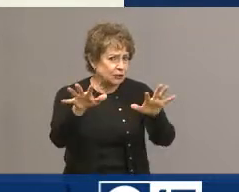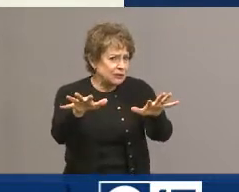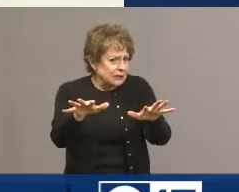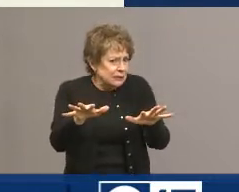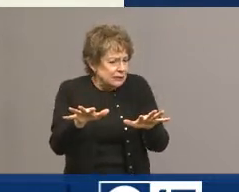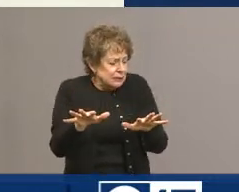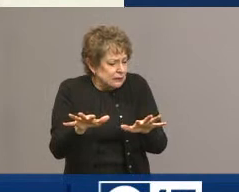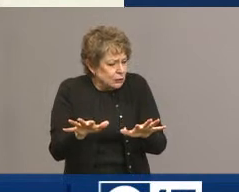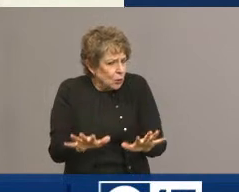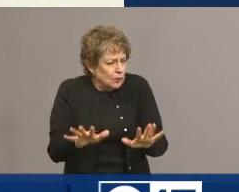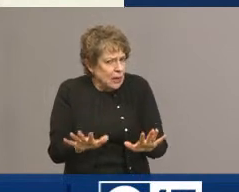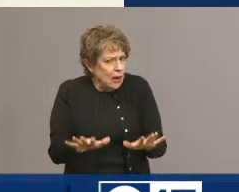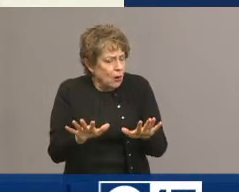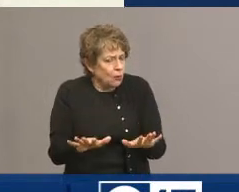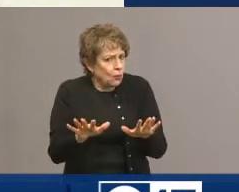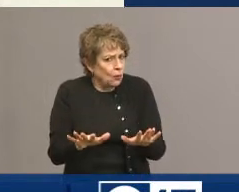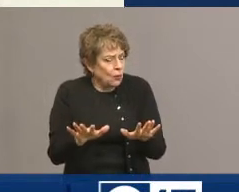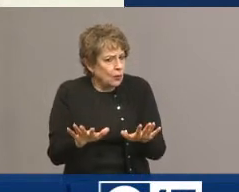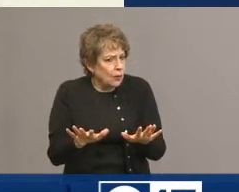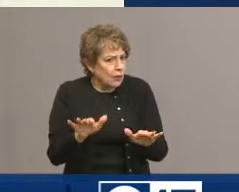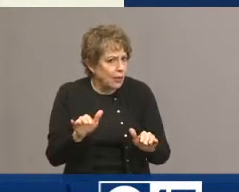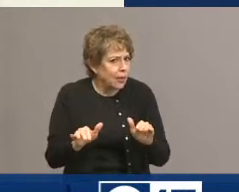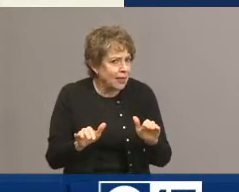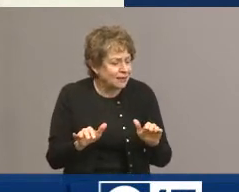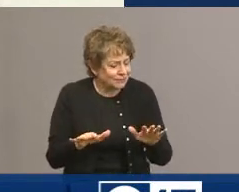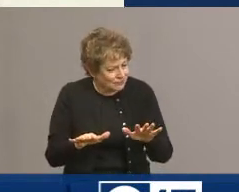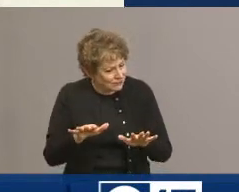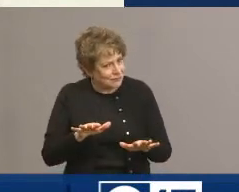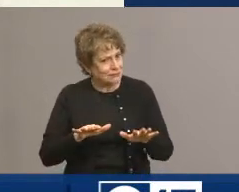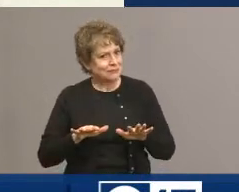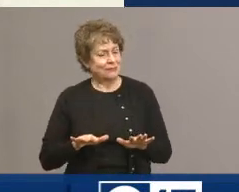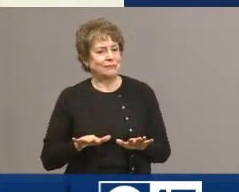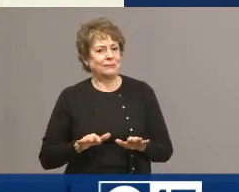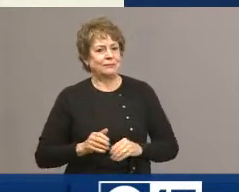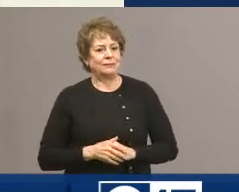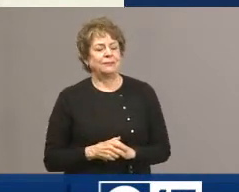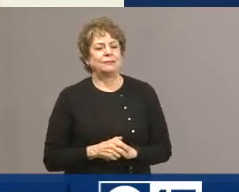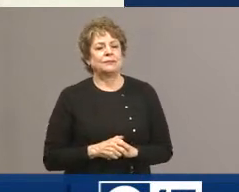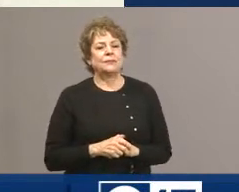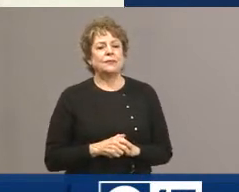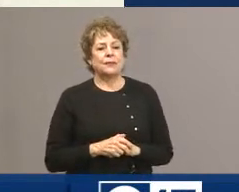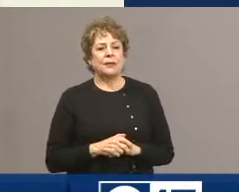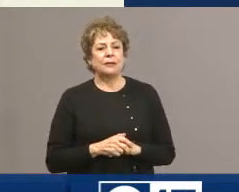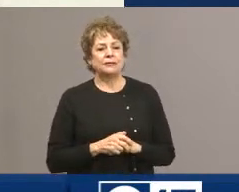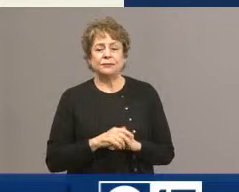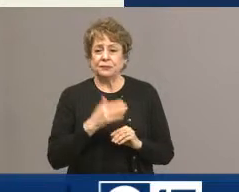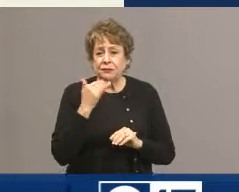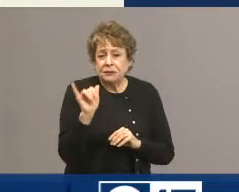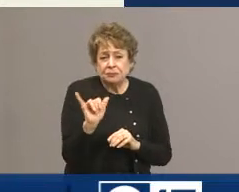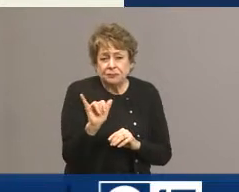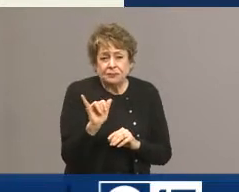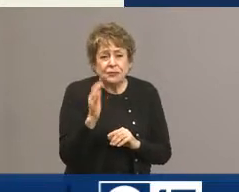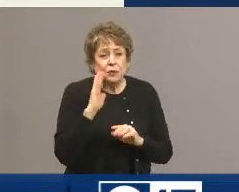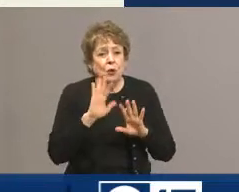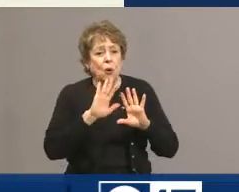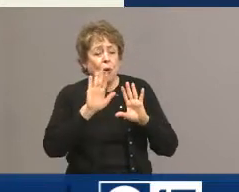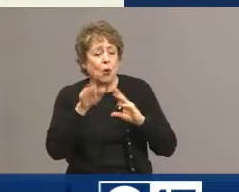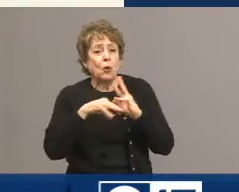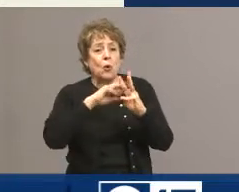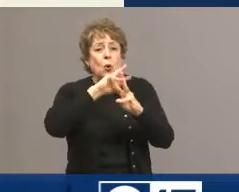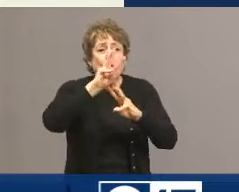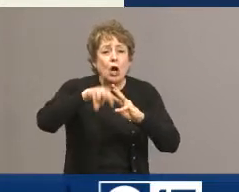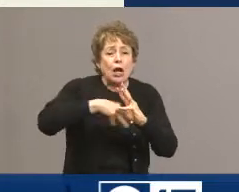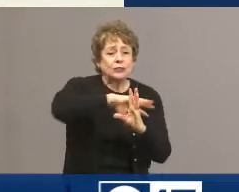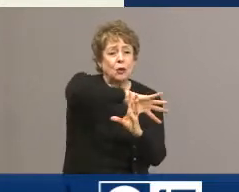Also, this is a global pandemic. It's affecting all of our states.